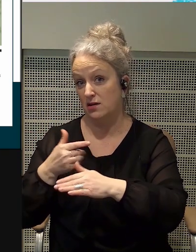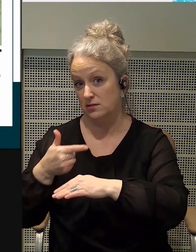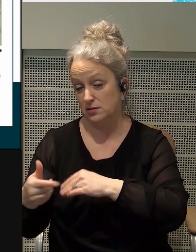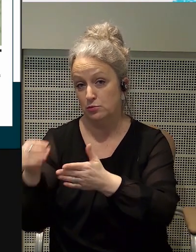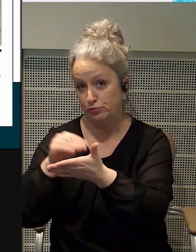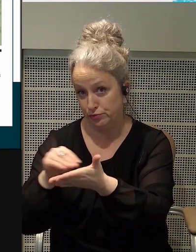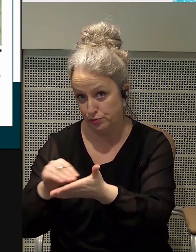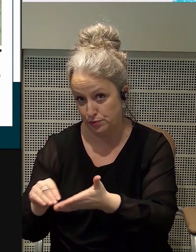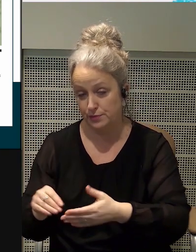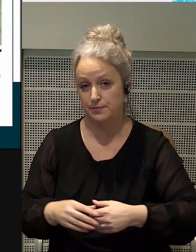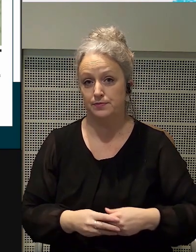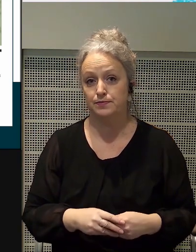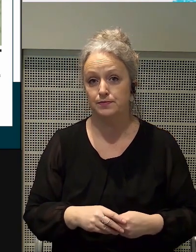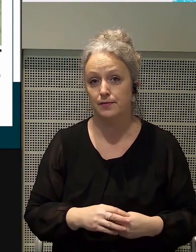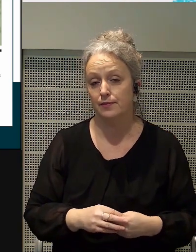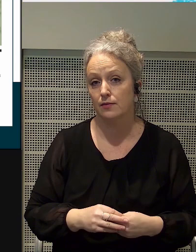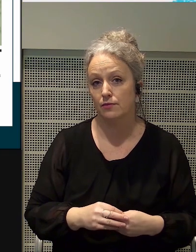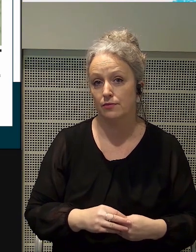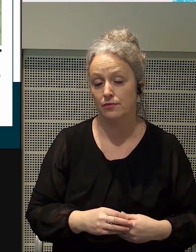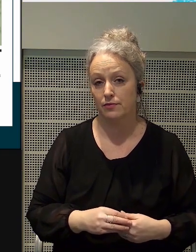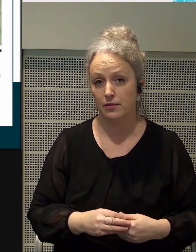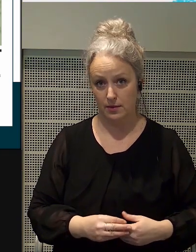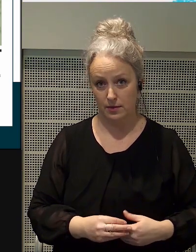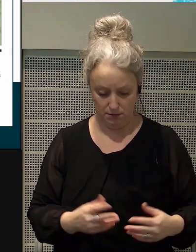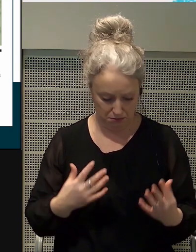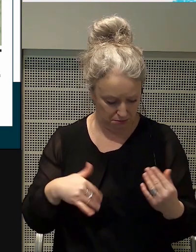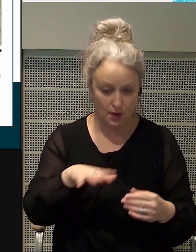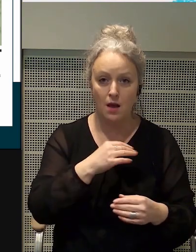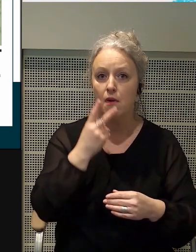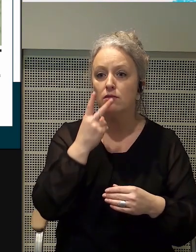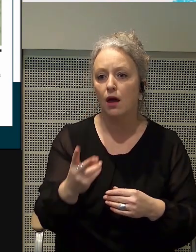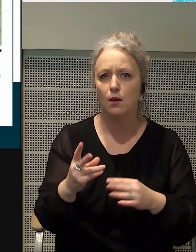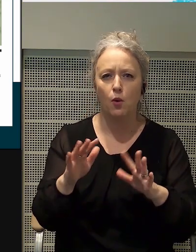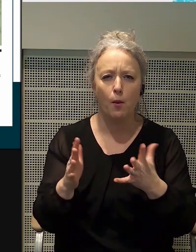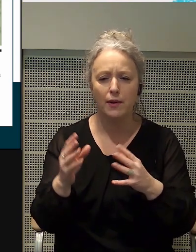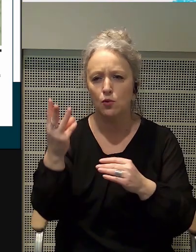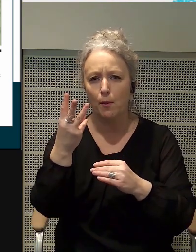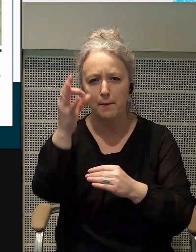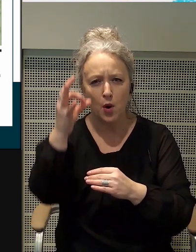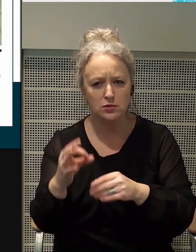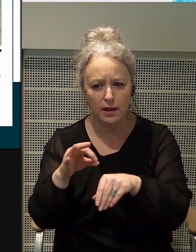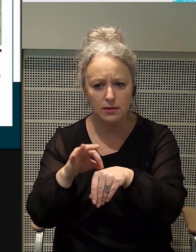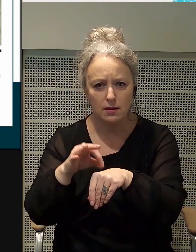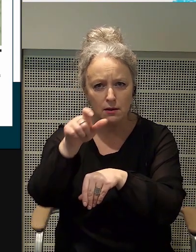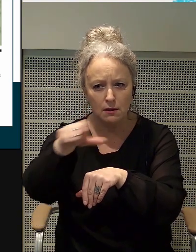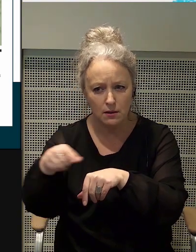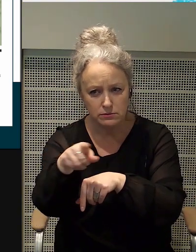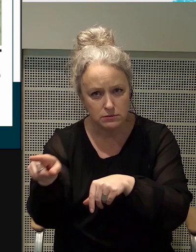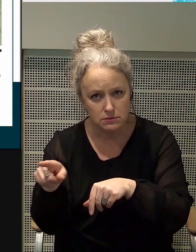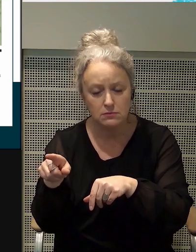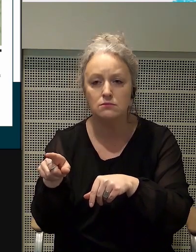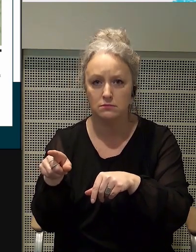was responsive, could relax the diet. And then after 1 year, we tested their quality of life again.